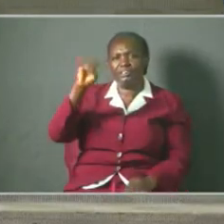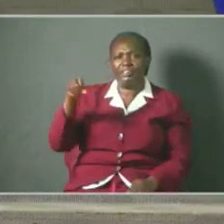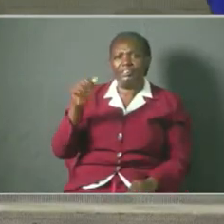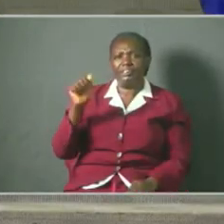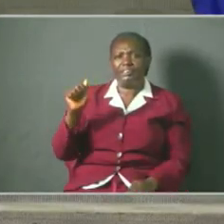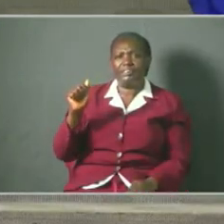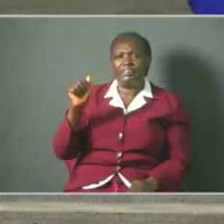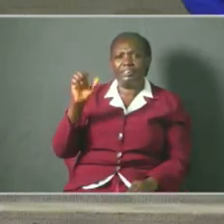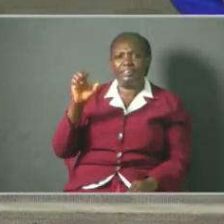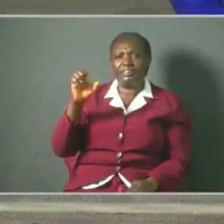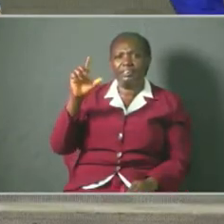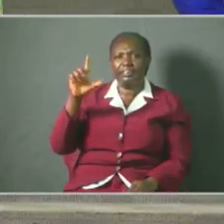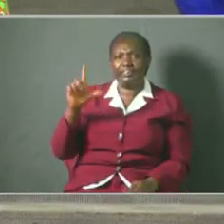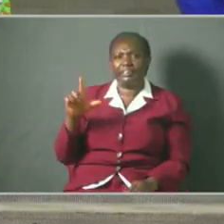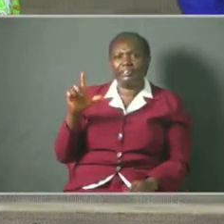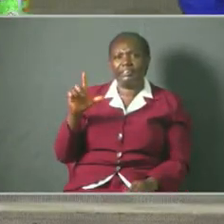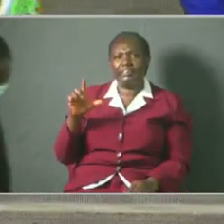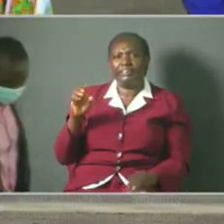Linda.